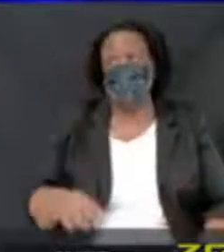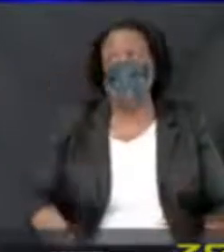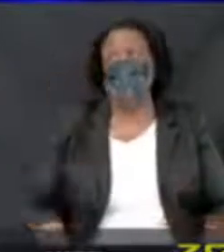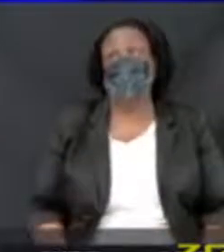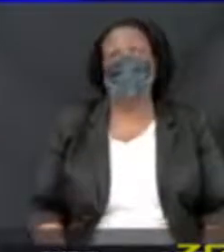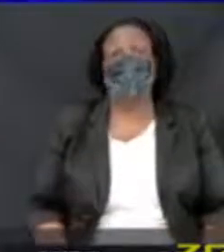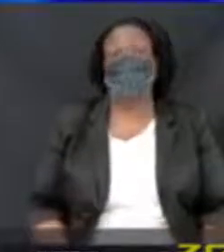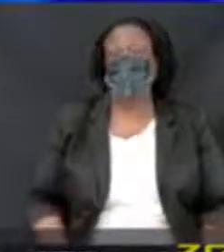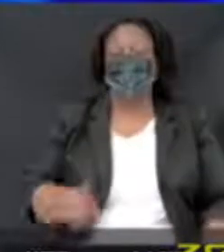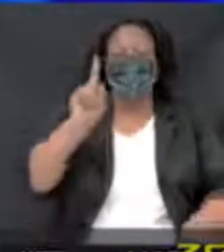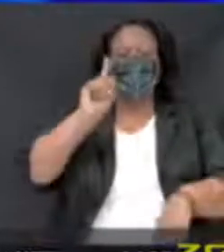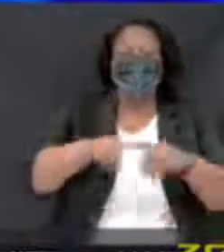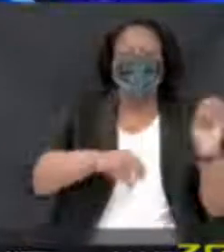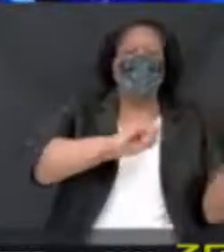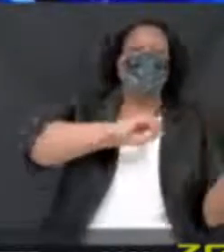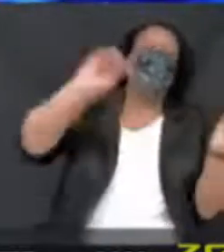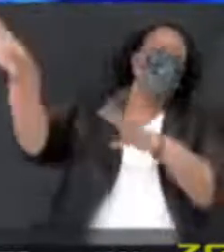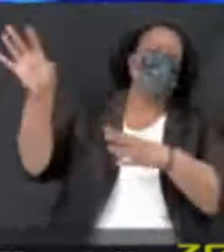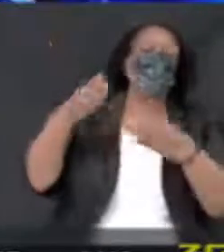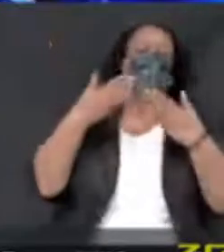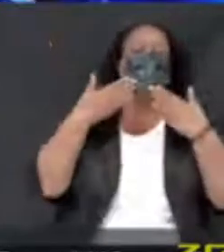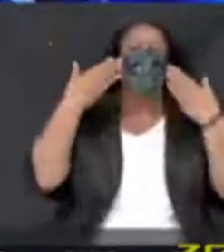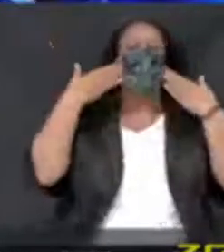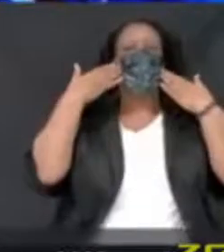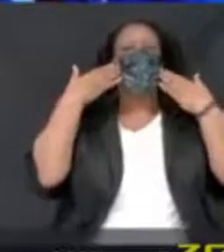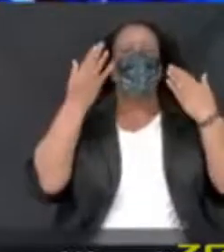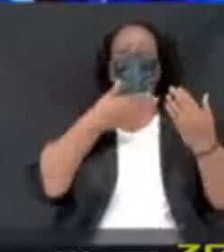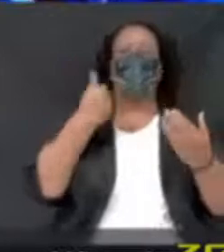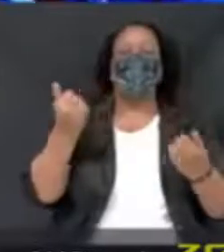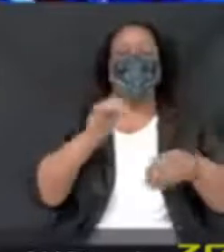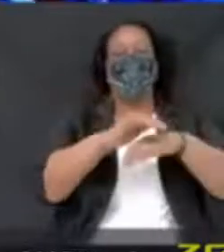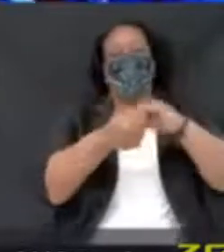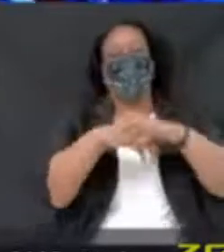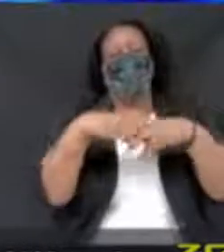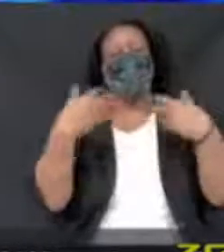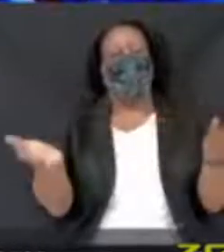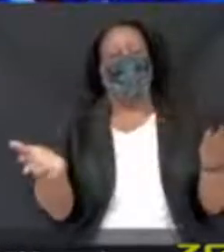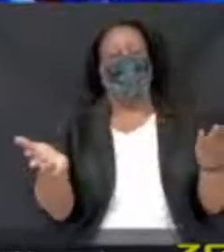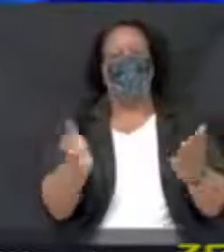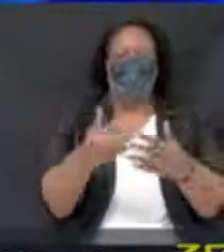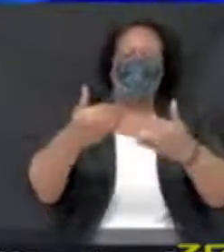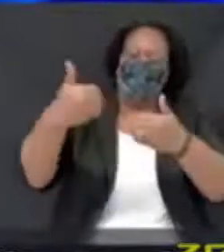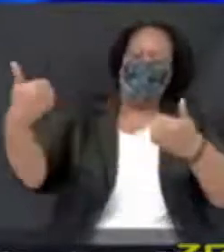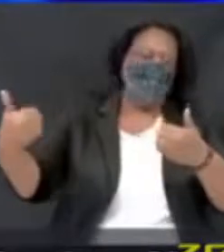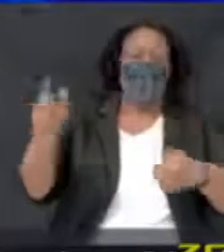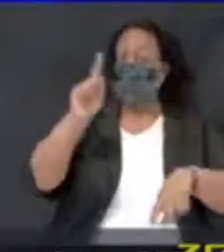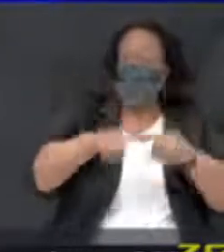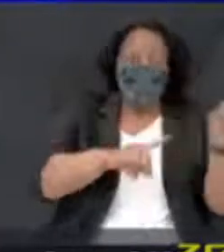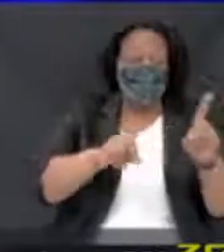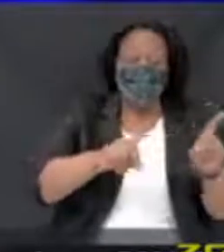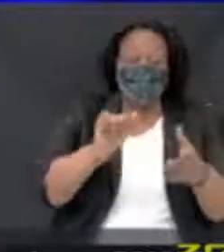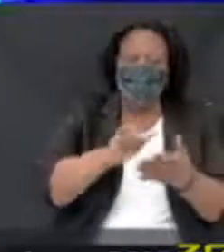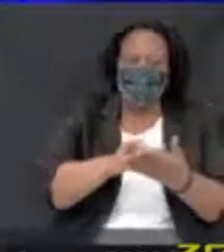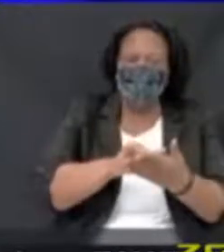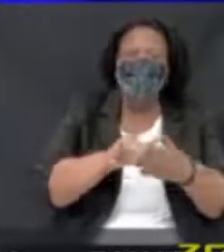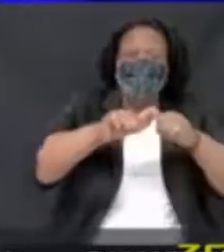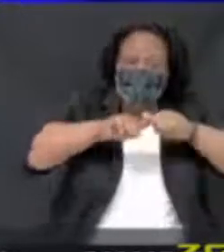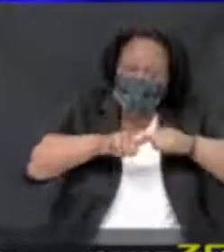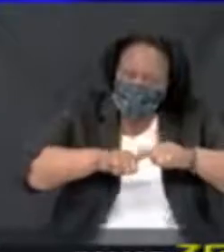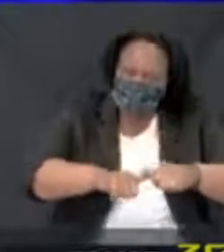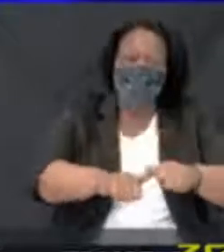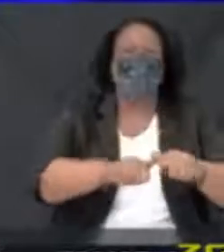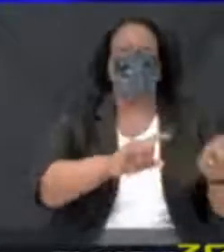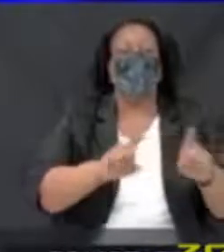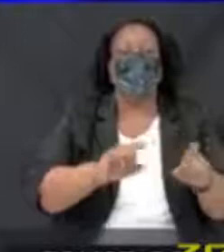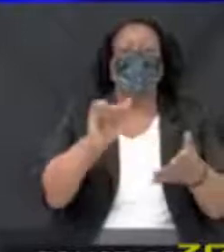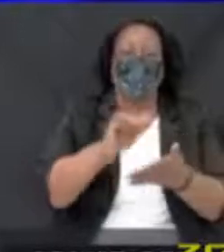cannot abandon the non-pharmaceuticals that have been proven to reduce the viral transmission. We need also to